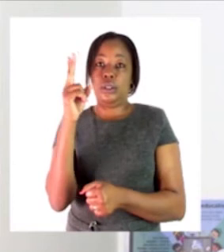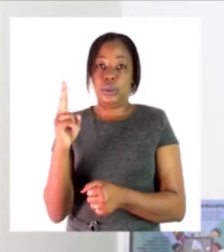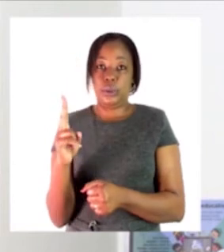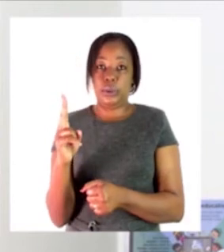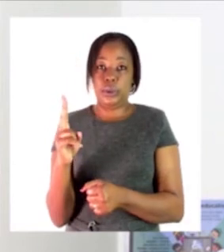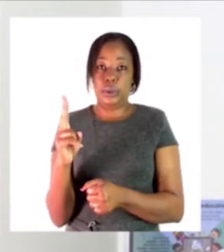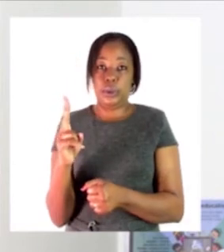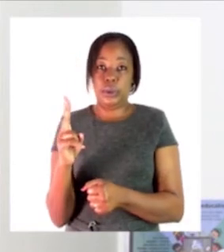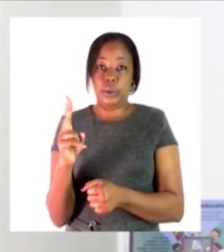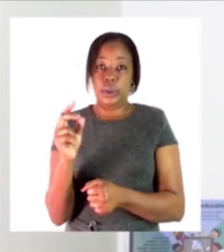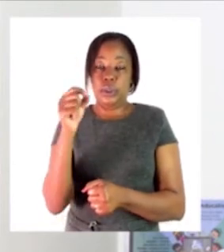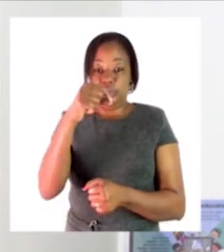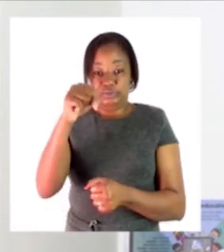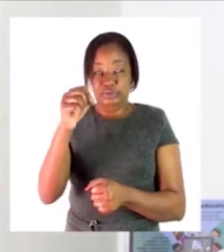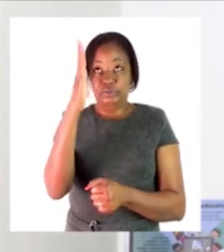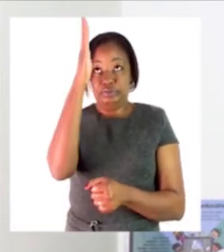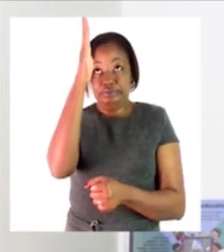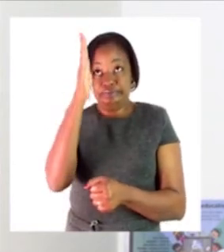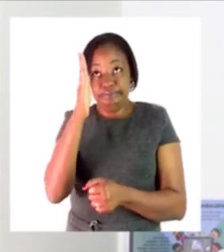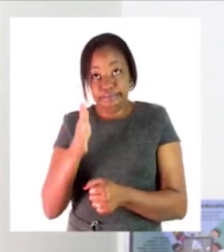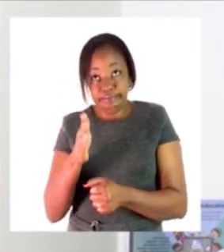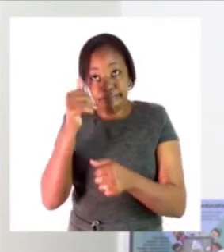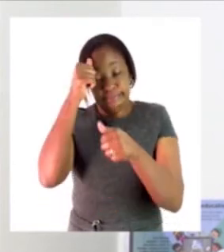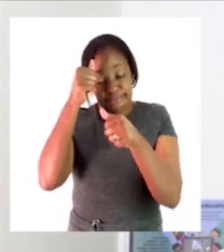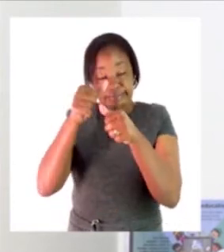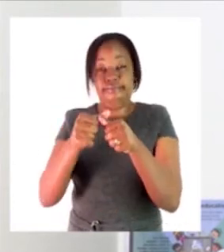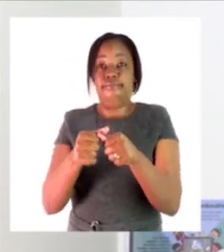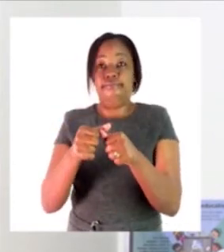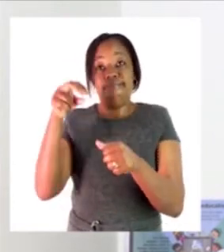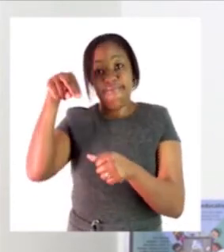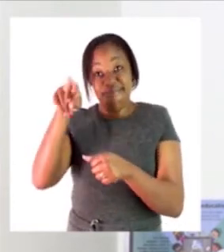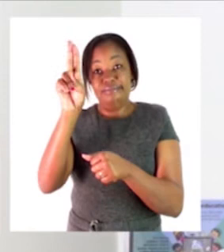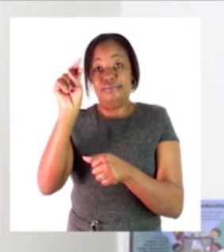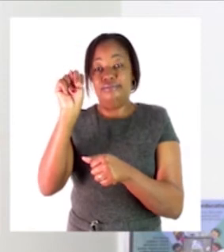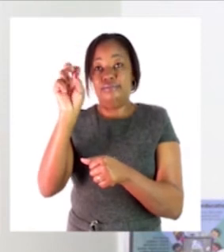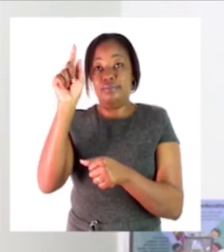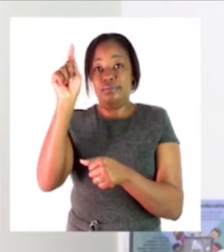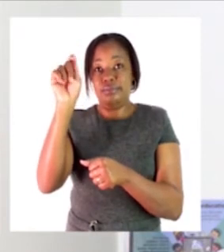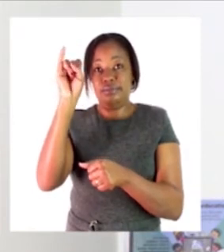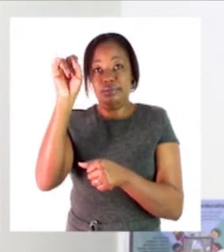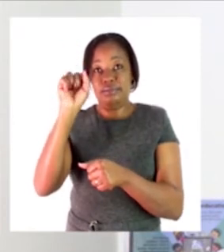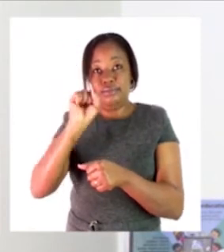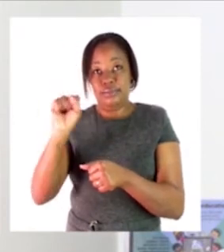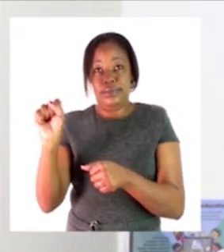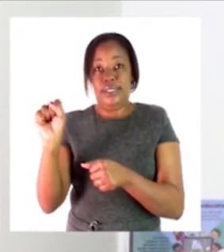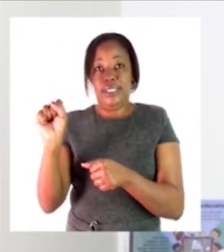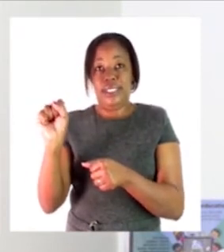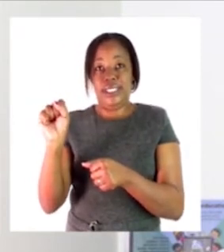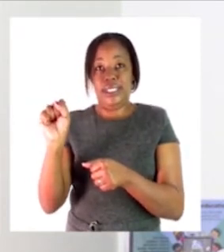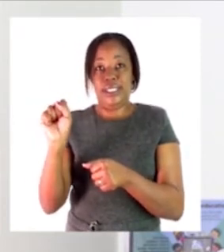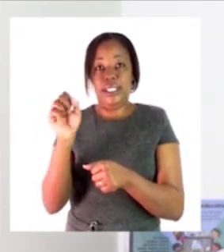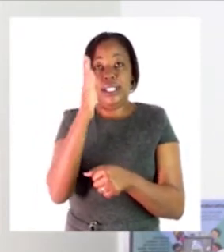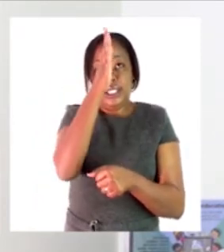12. Nicely you write it under there. Remember the units and the tens. They must be separated and